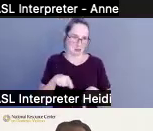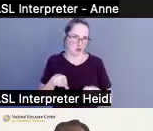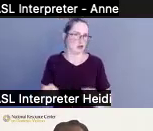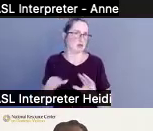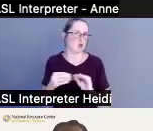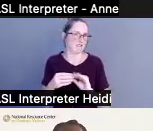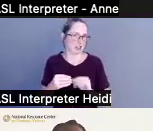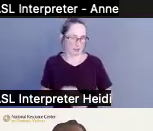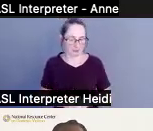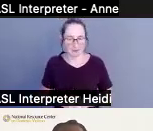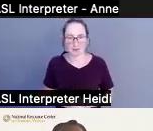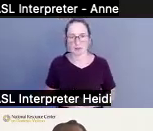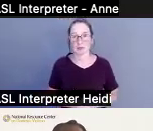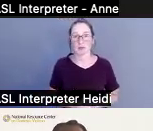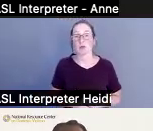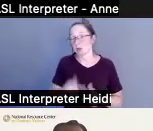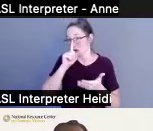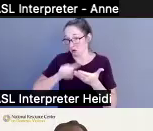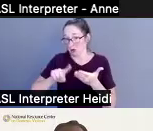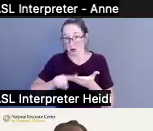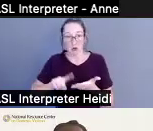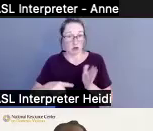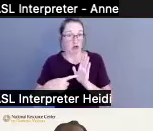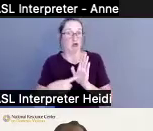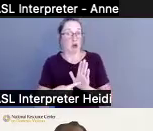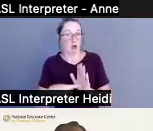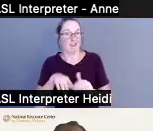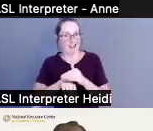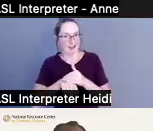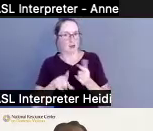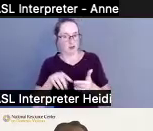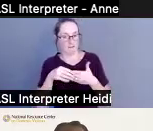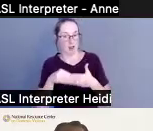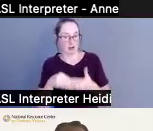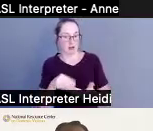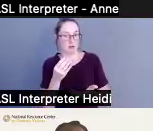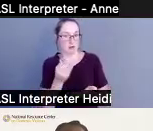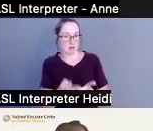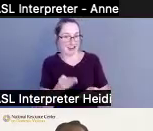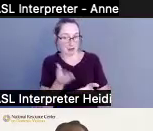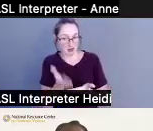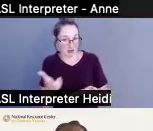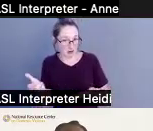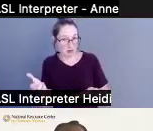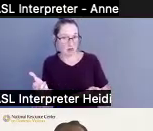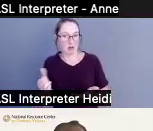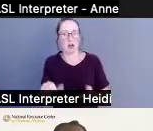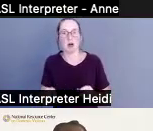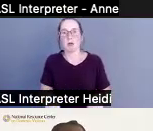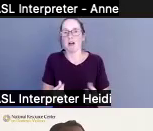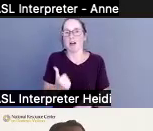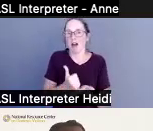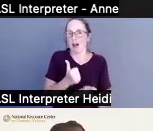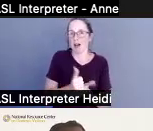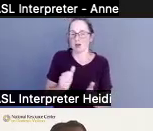briefing. Research has shown us that access to flexible funding resources aids in the prevention of